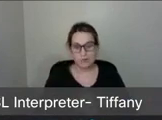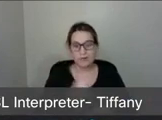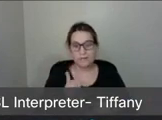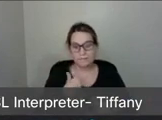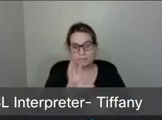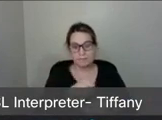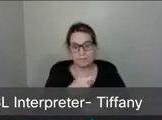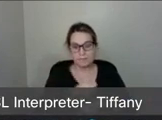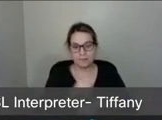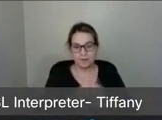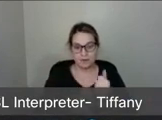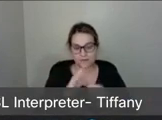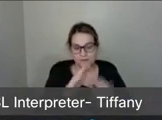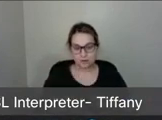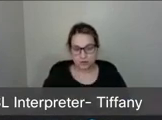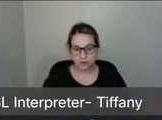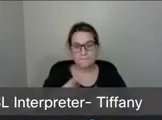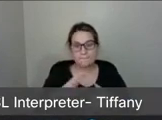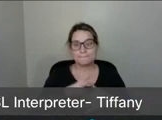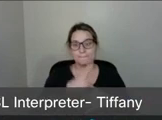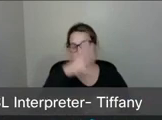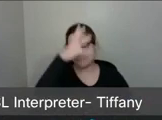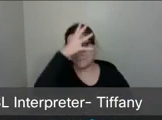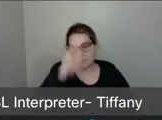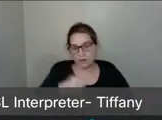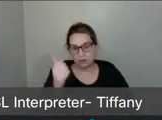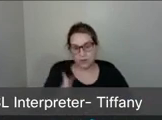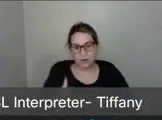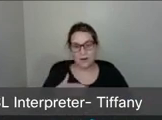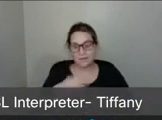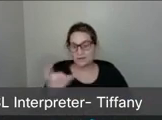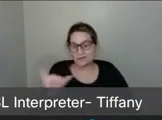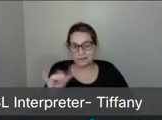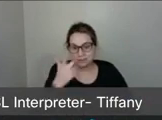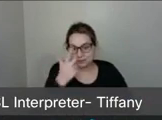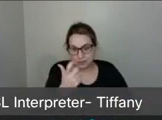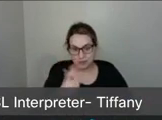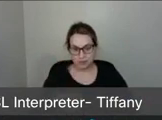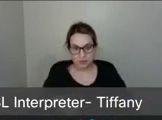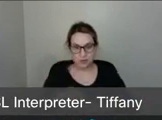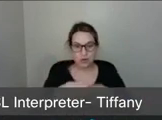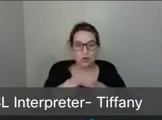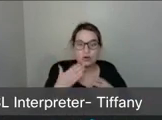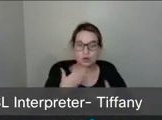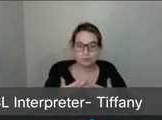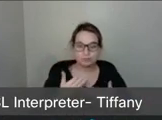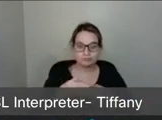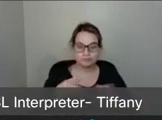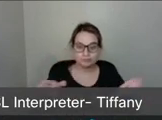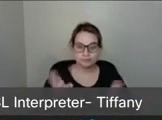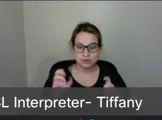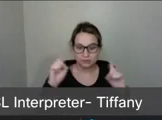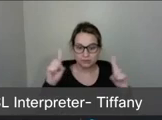organized. Every child, parent, and other resident of the district has the same interest: a great public education,